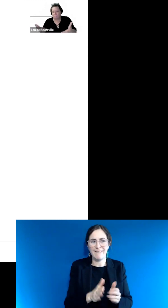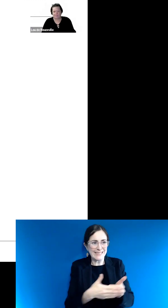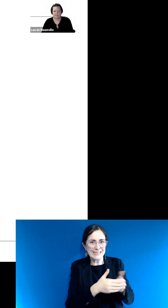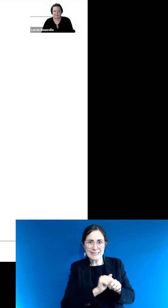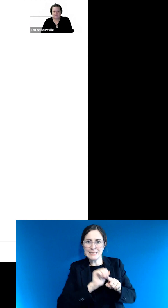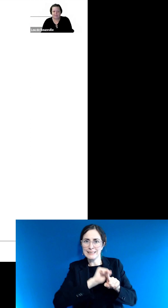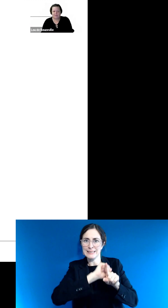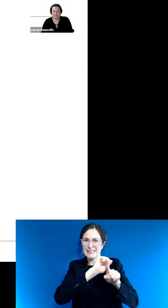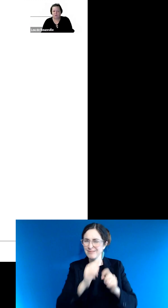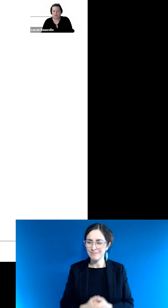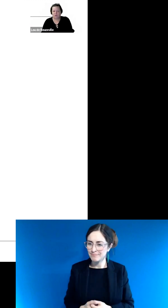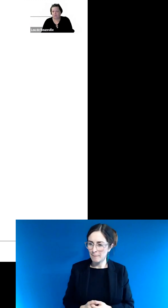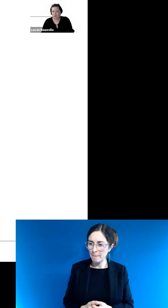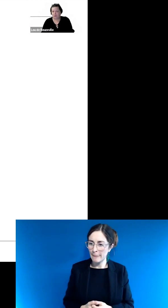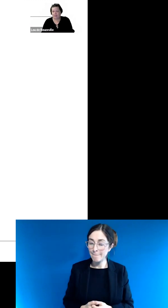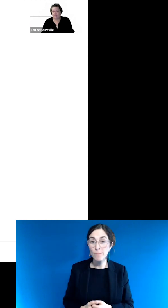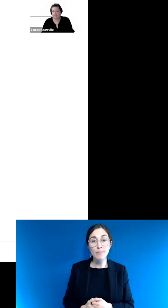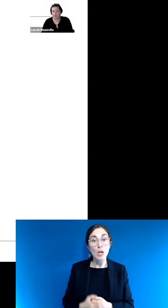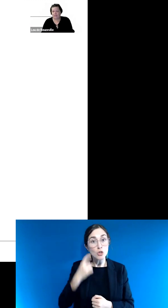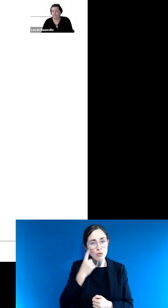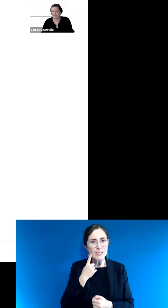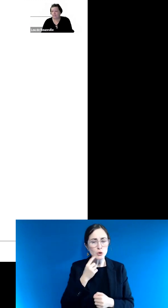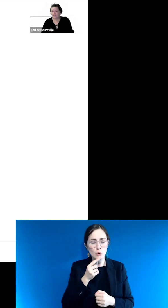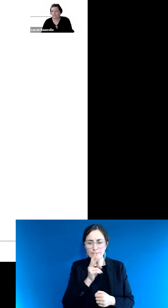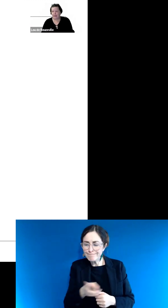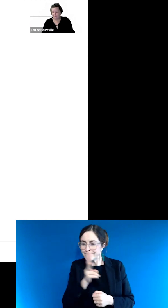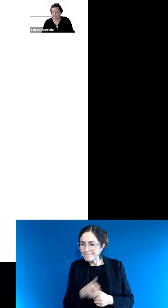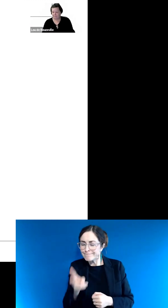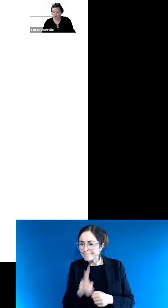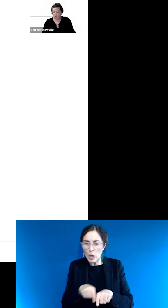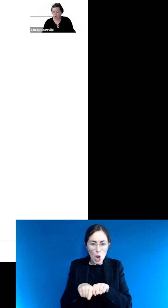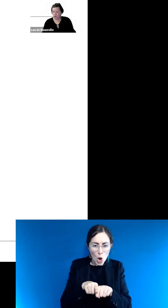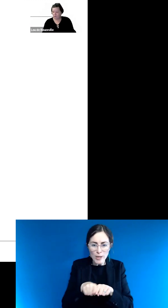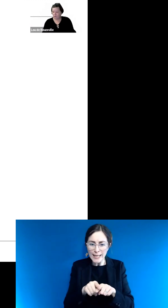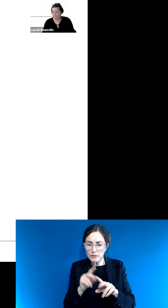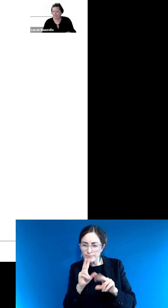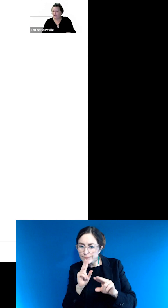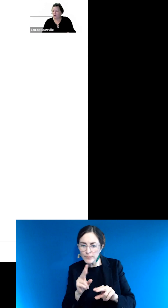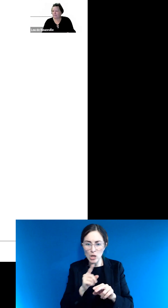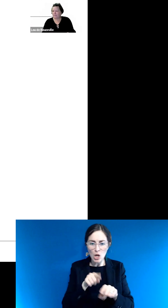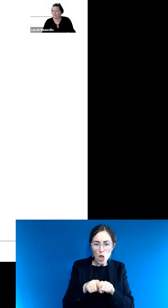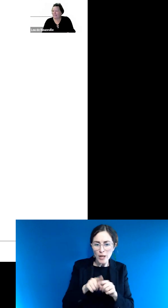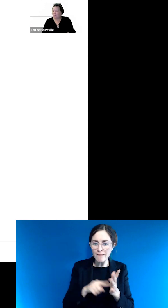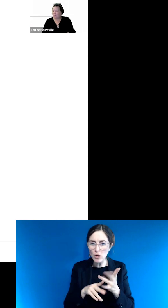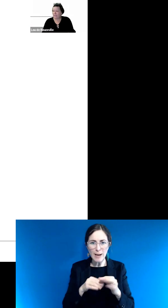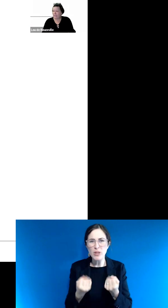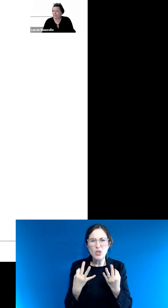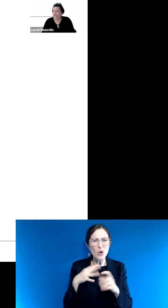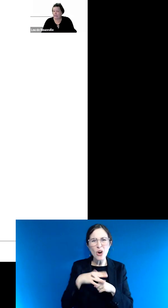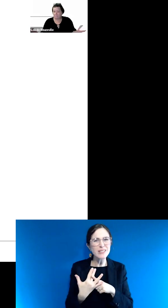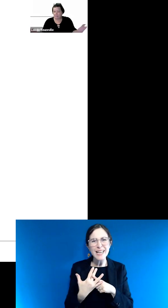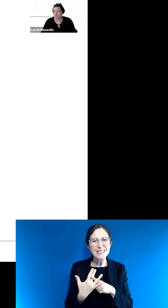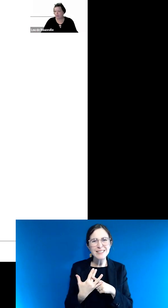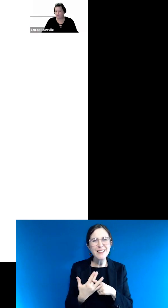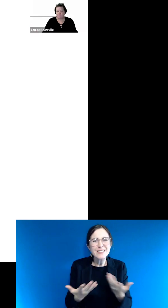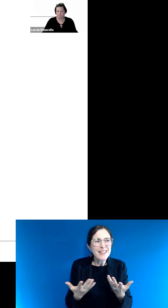too complex. Rote learning vocab without context. Learning vocab and then not hearing or seeing it